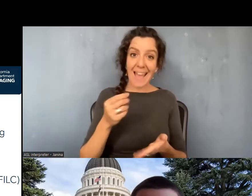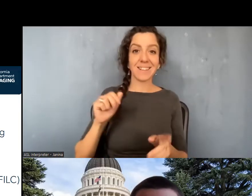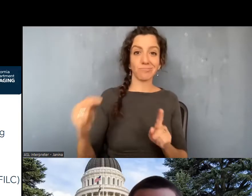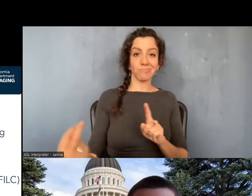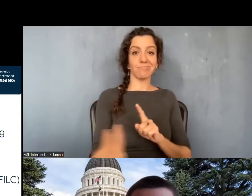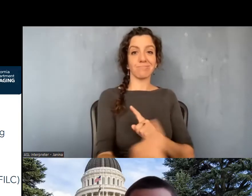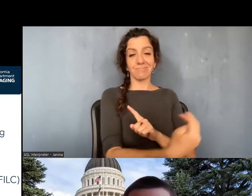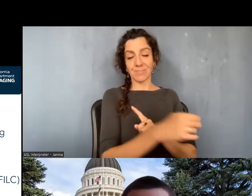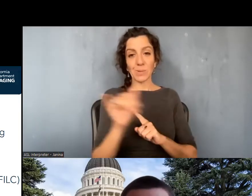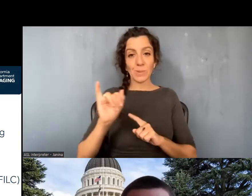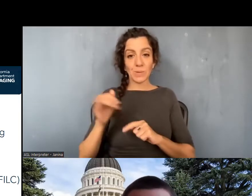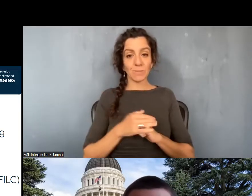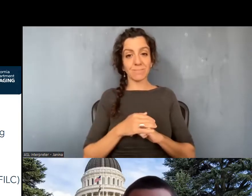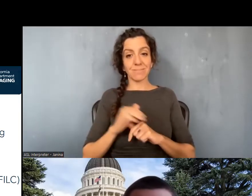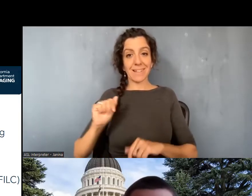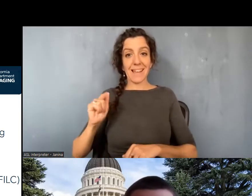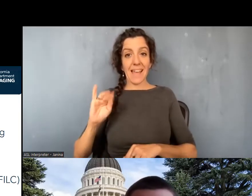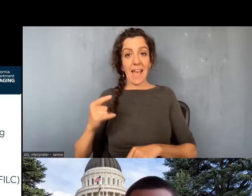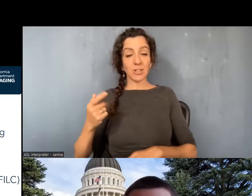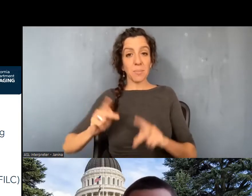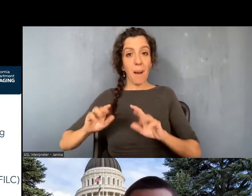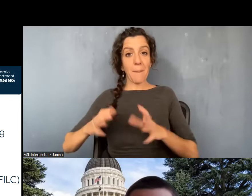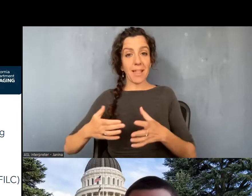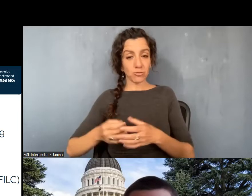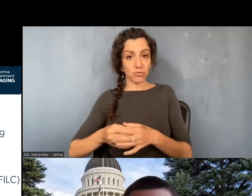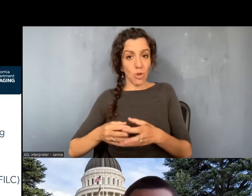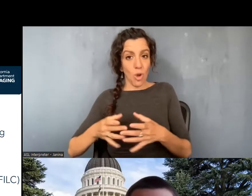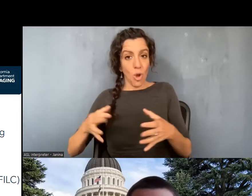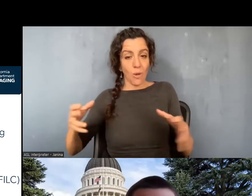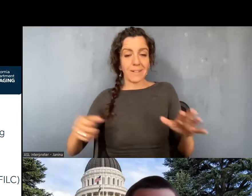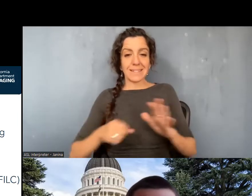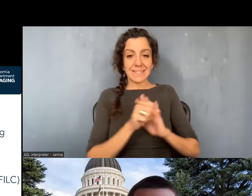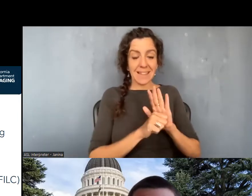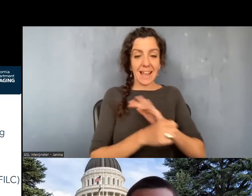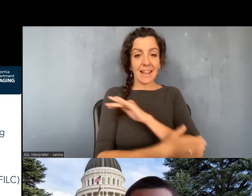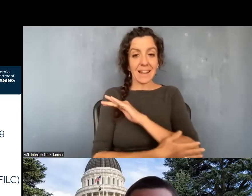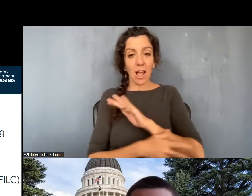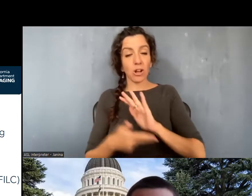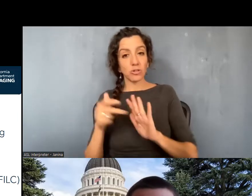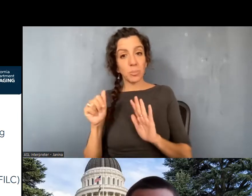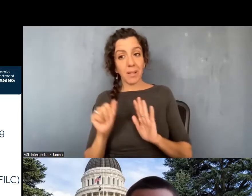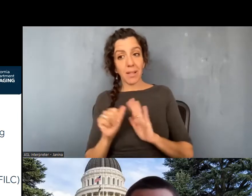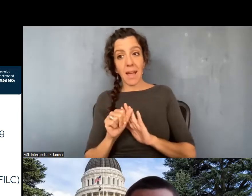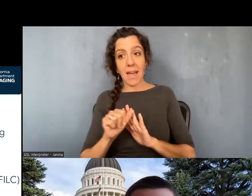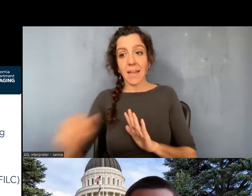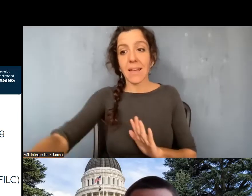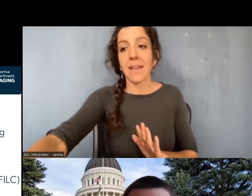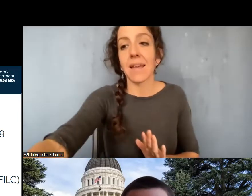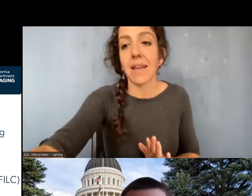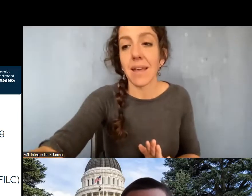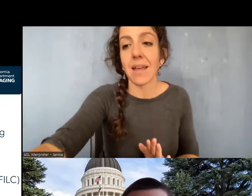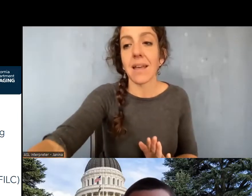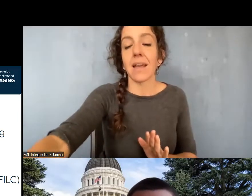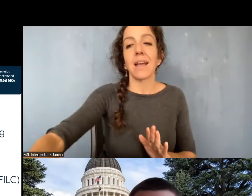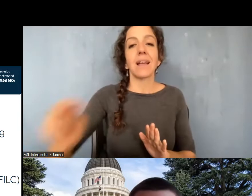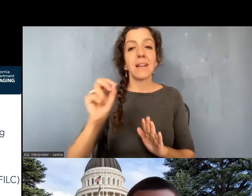As our aging population continues to grow, the state, counties, AAAs, nonprofit, and community-based organizations, we must